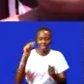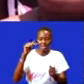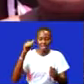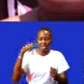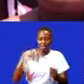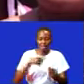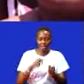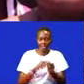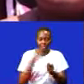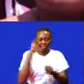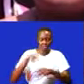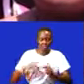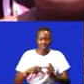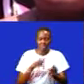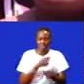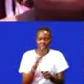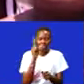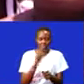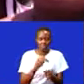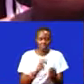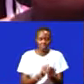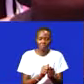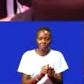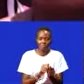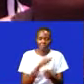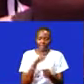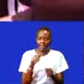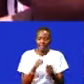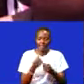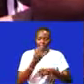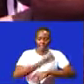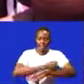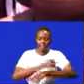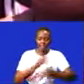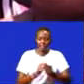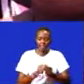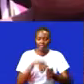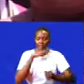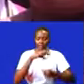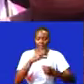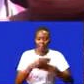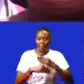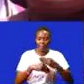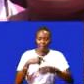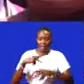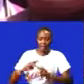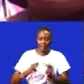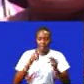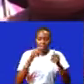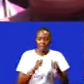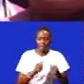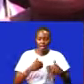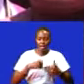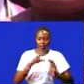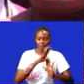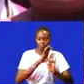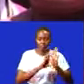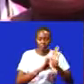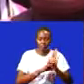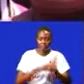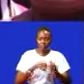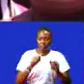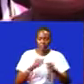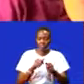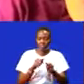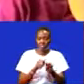party pogore mano gima onge. ODM is an institution, Jacomo build a party more strong, one gets structures, the constitution of the party, maybe we'll